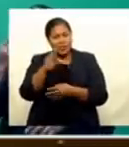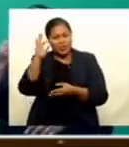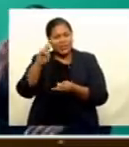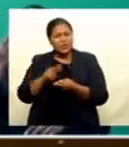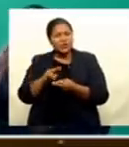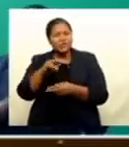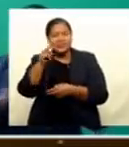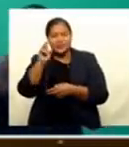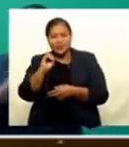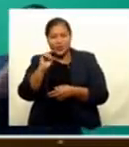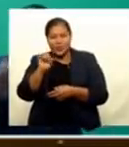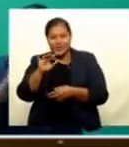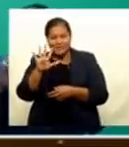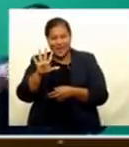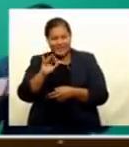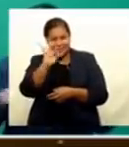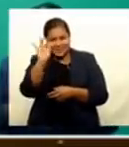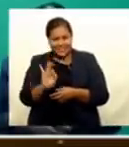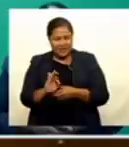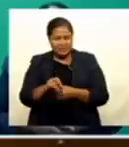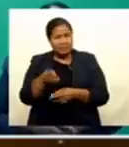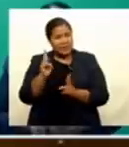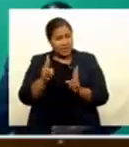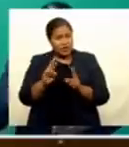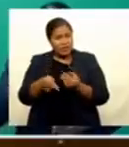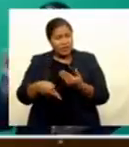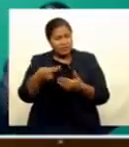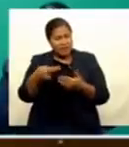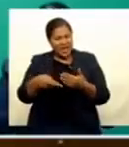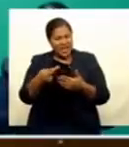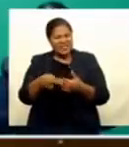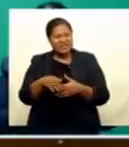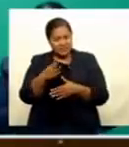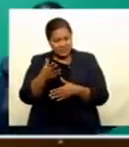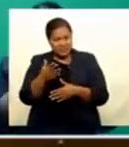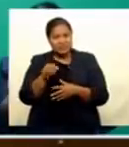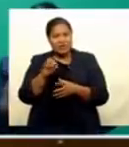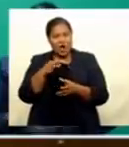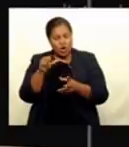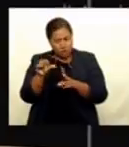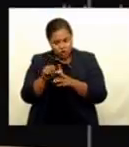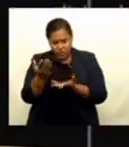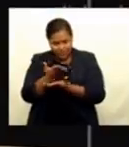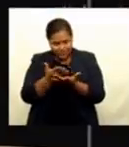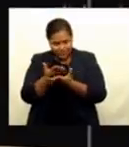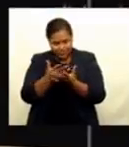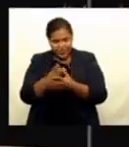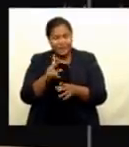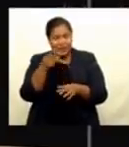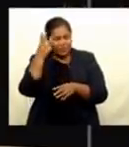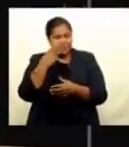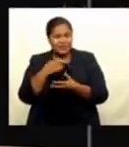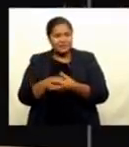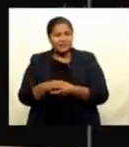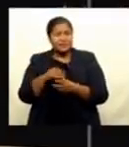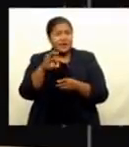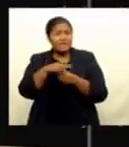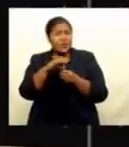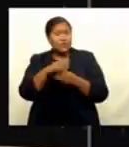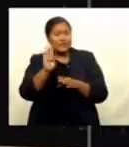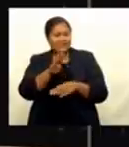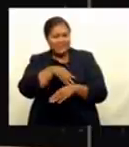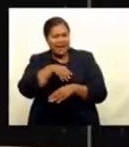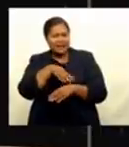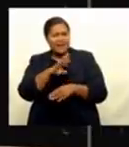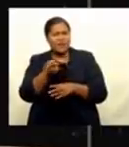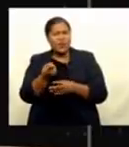0.5% from normal rates, while special loan packages is also under consideration for women. Voter cards for the next general election